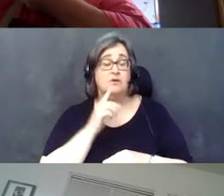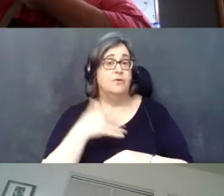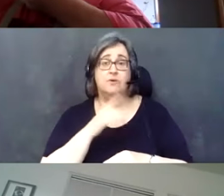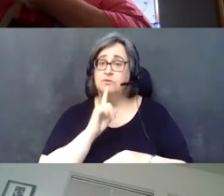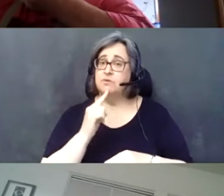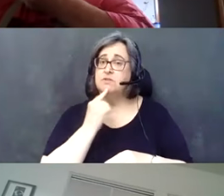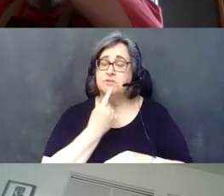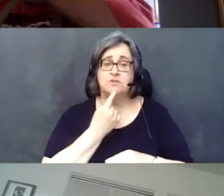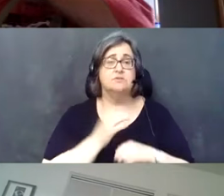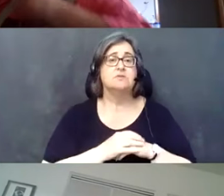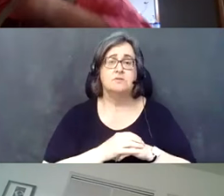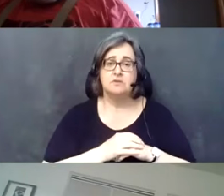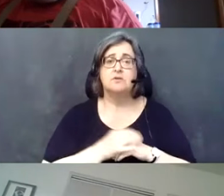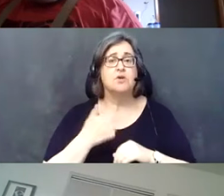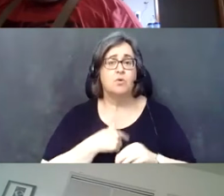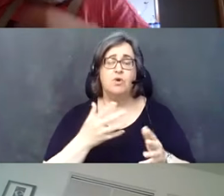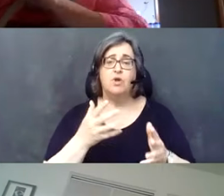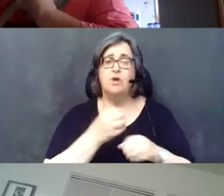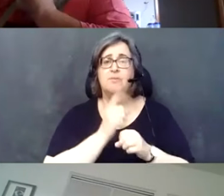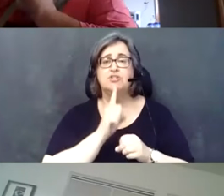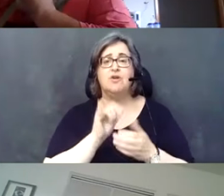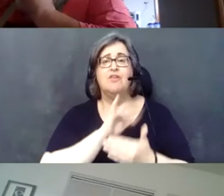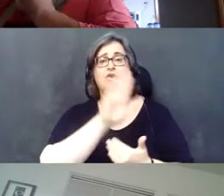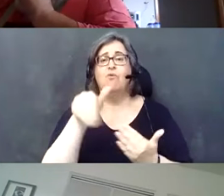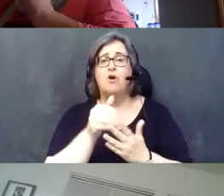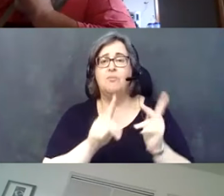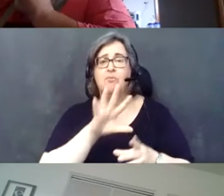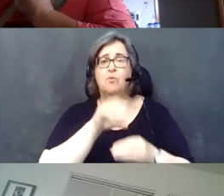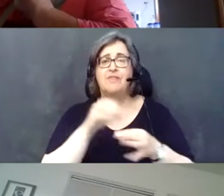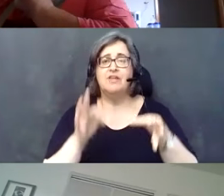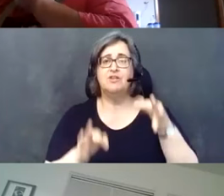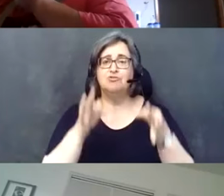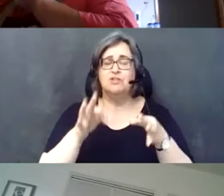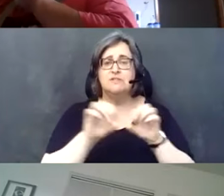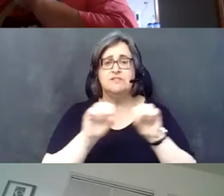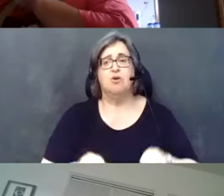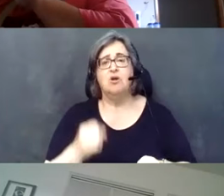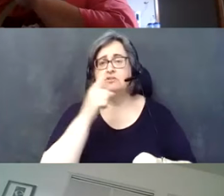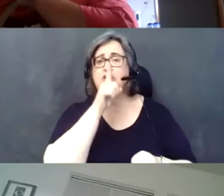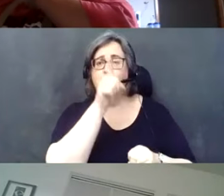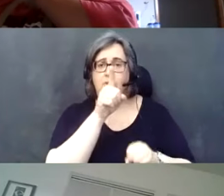seriously, and we want to make sure that everyone in the justice system knows how important this is.